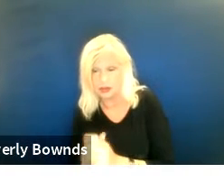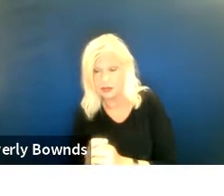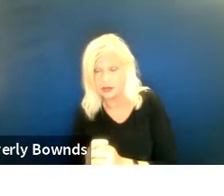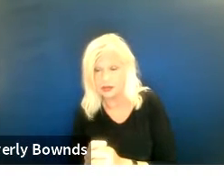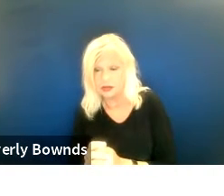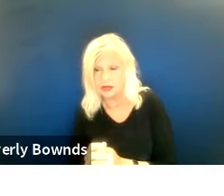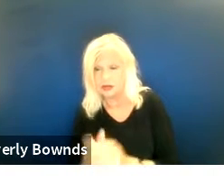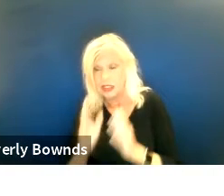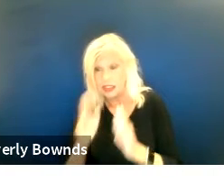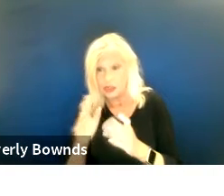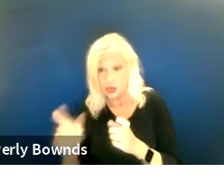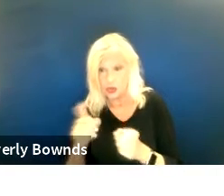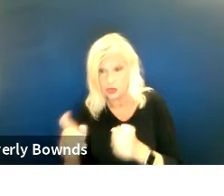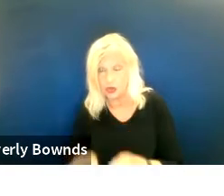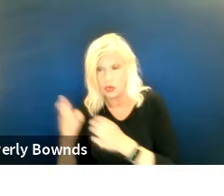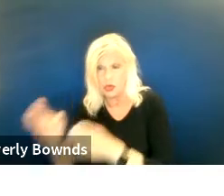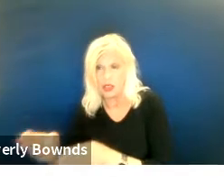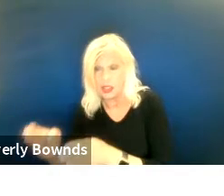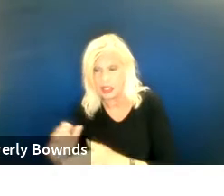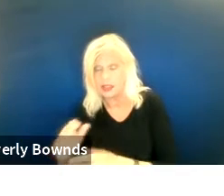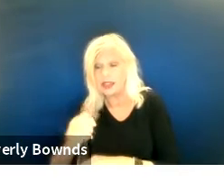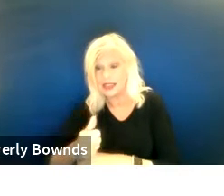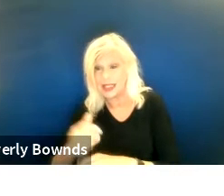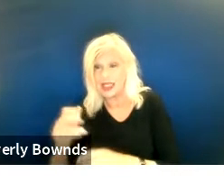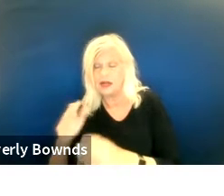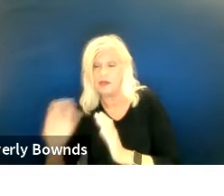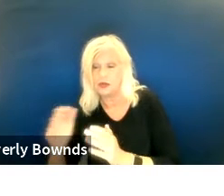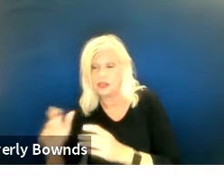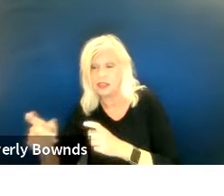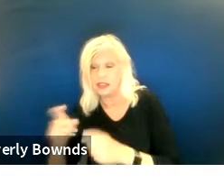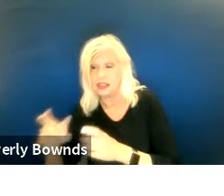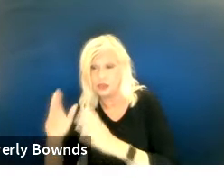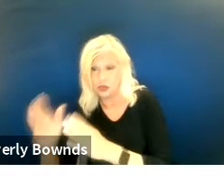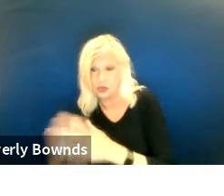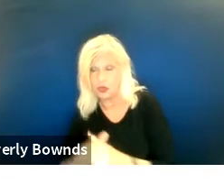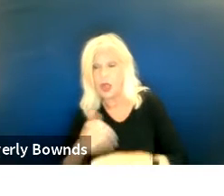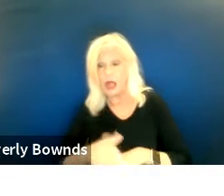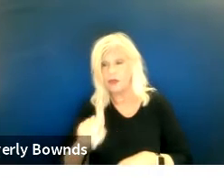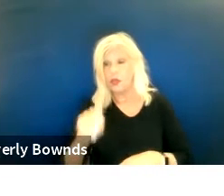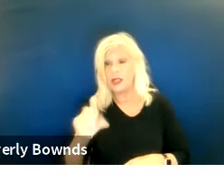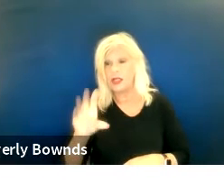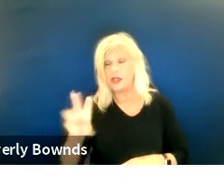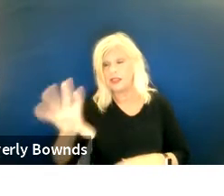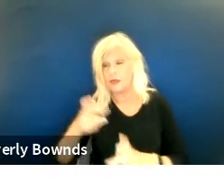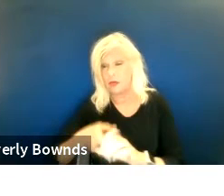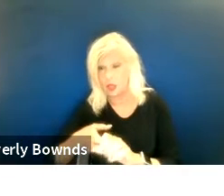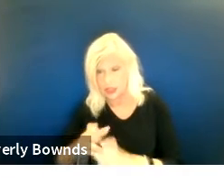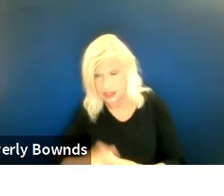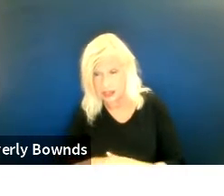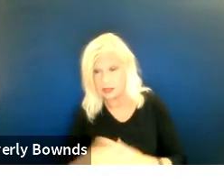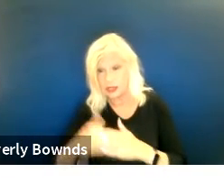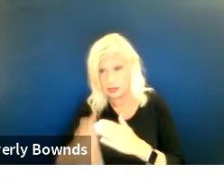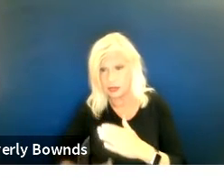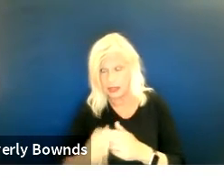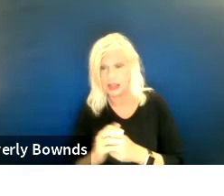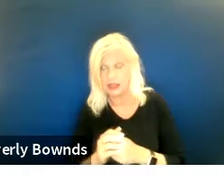attention control and SET versus attention control after 165 participants complete the